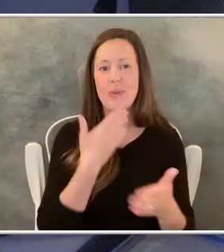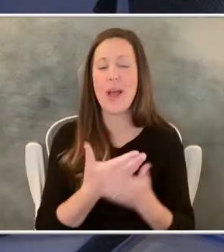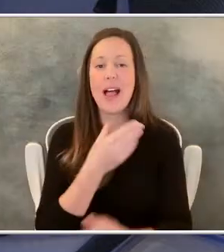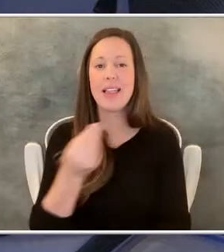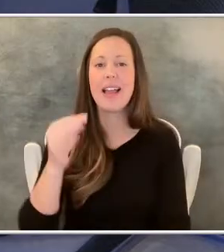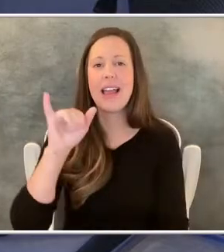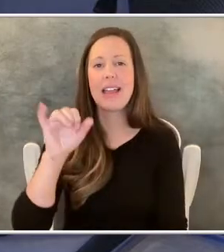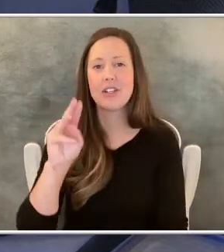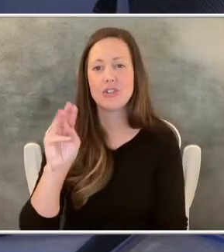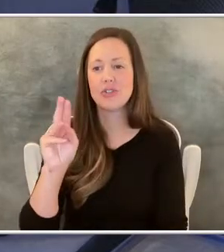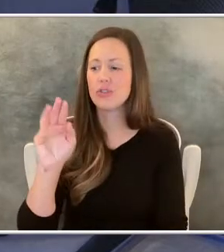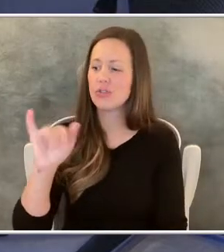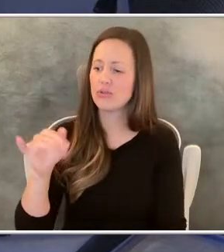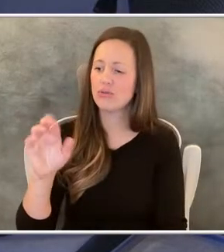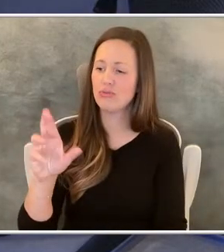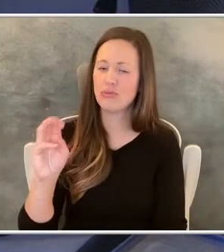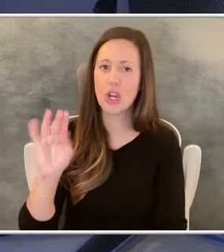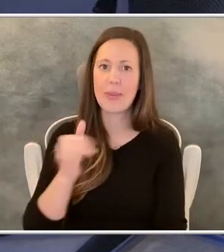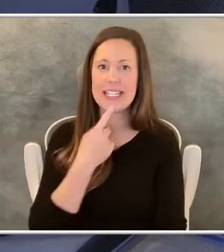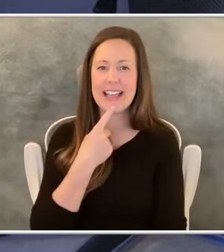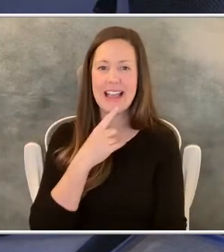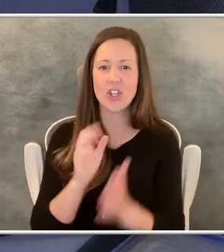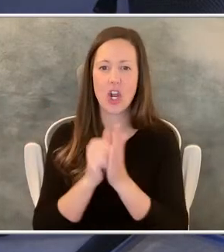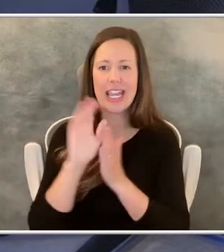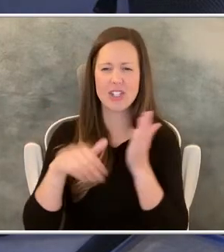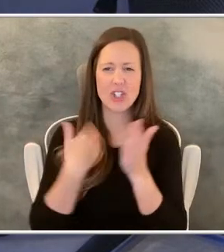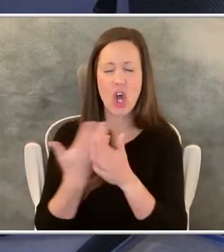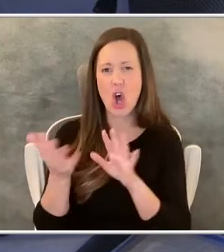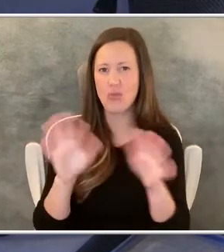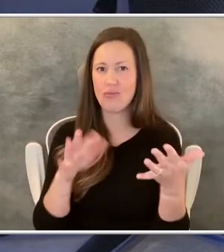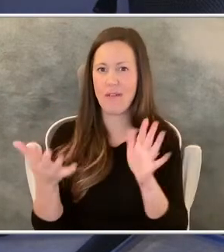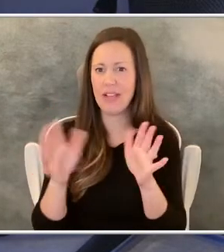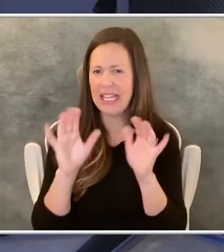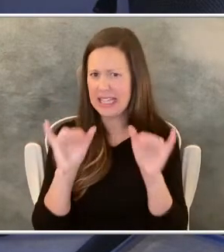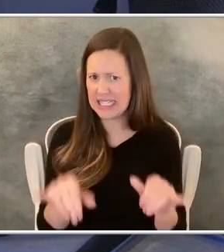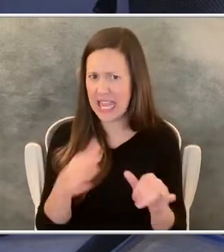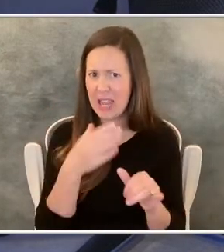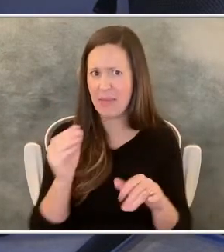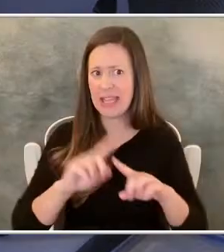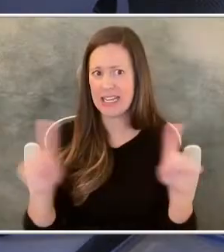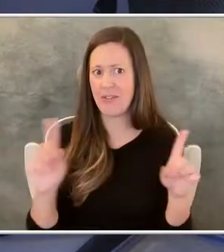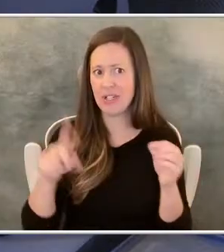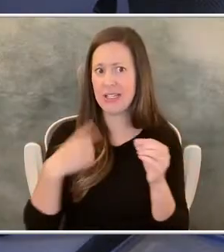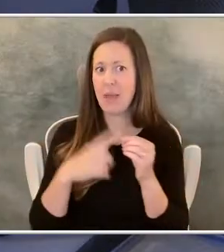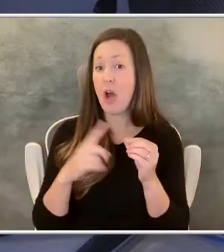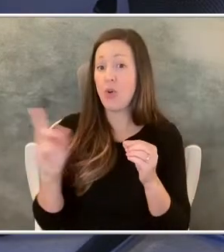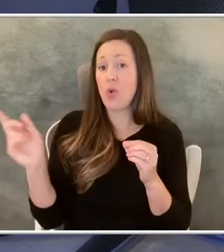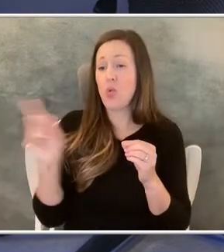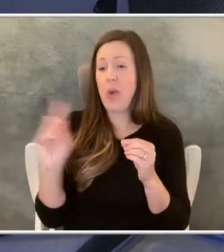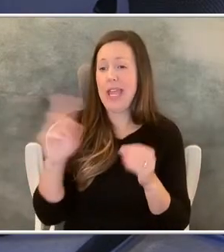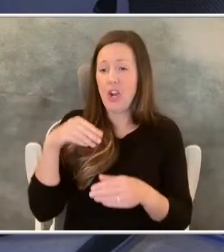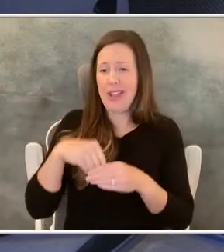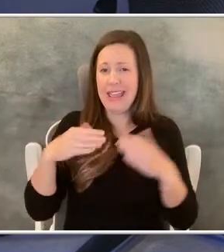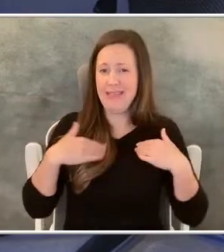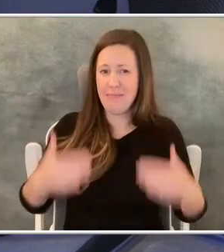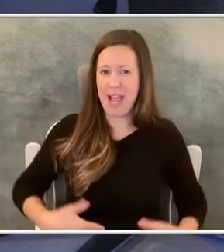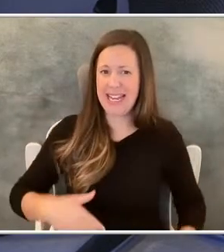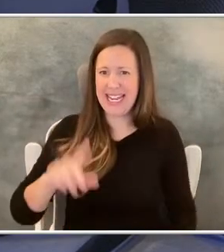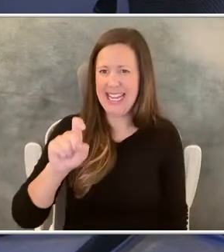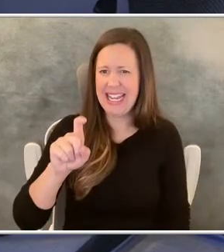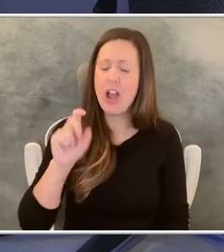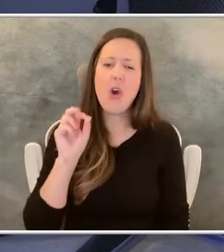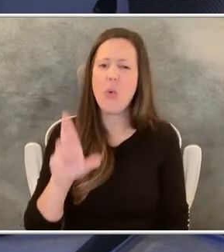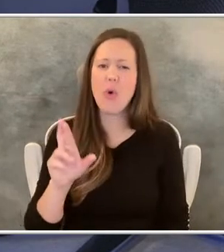the same? And the differences are more about where they are concentrated in the body? Or are cancers